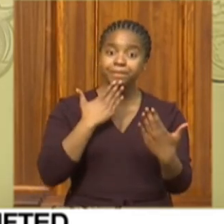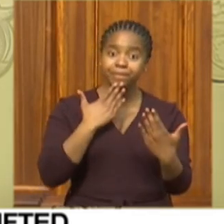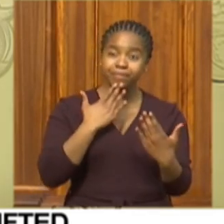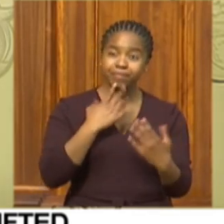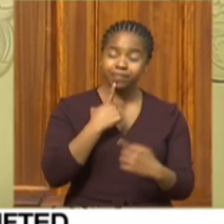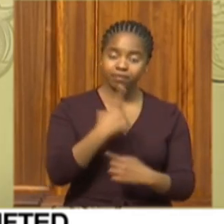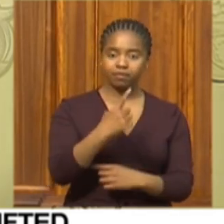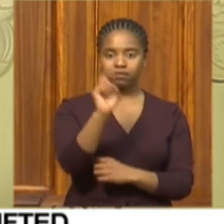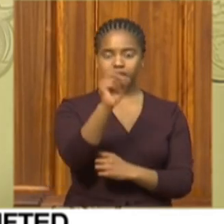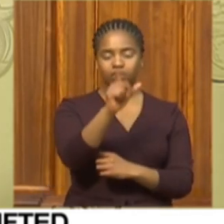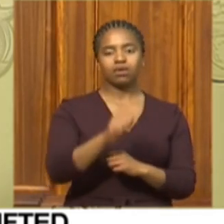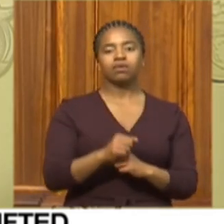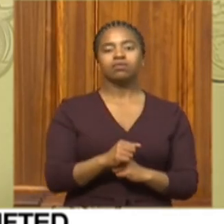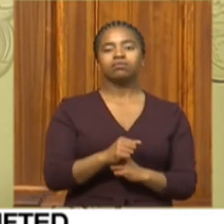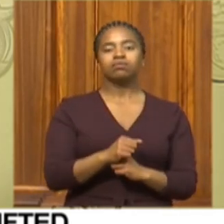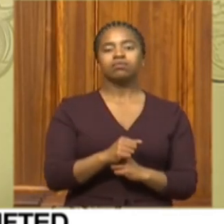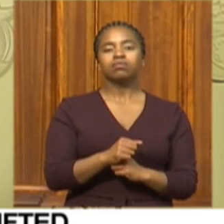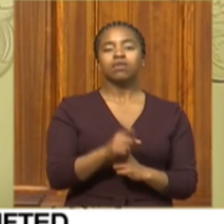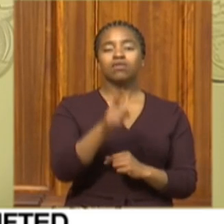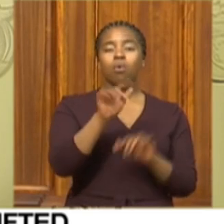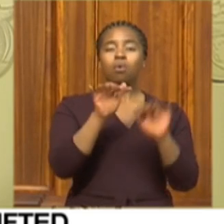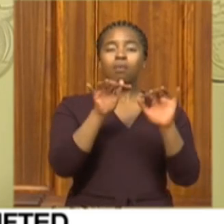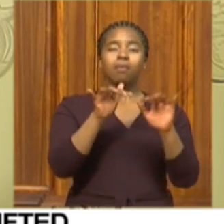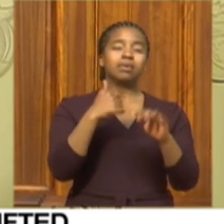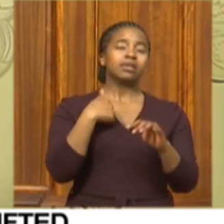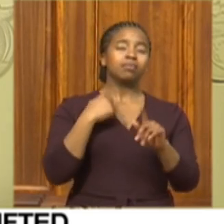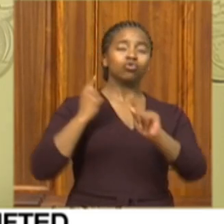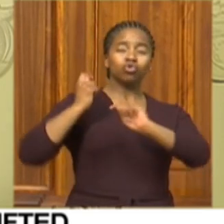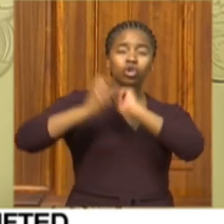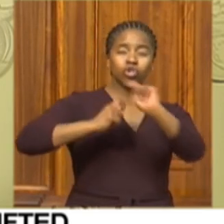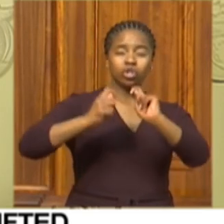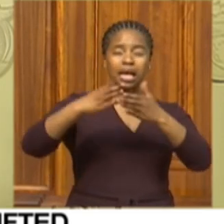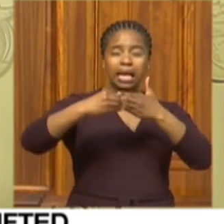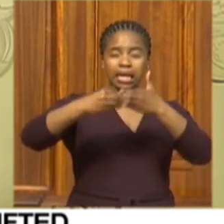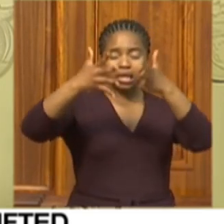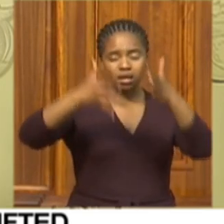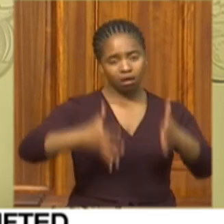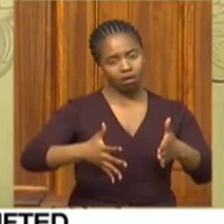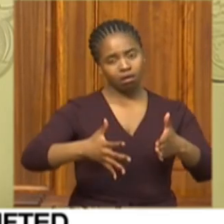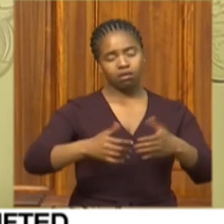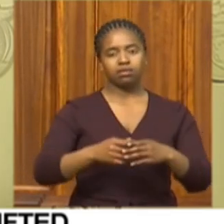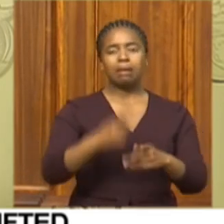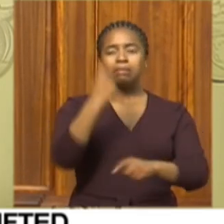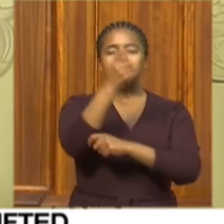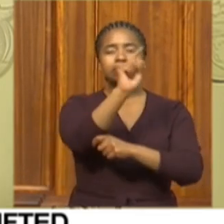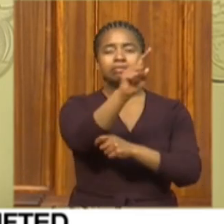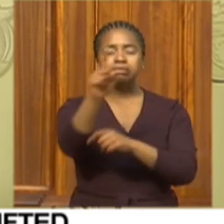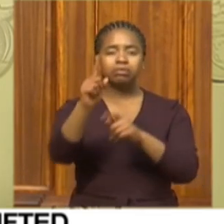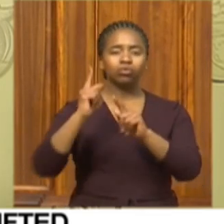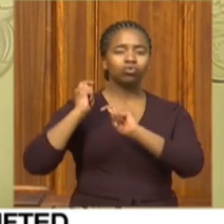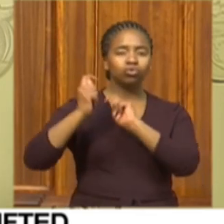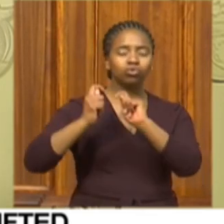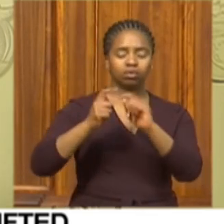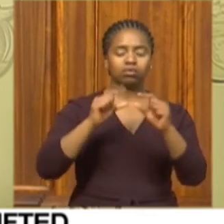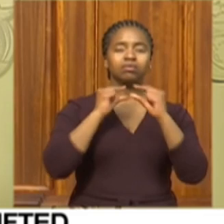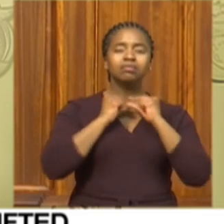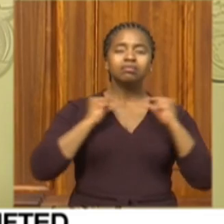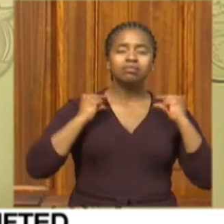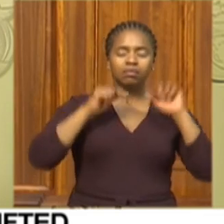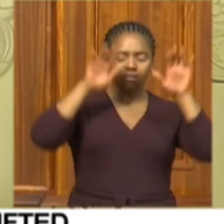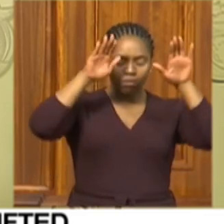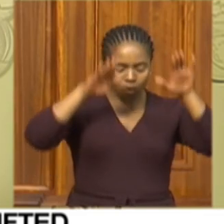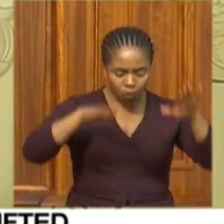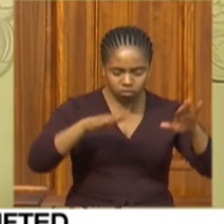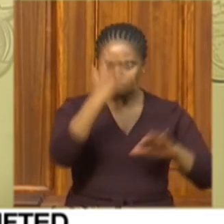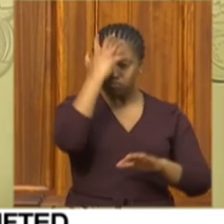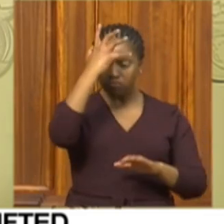in particular, of the contribution of traditional leaders and religious leaders of all faiths